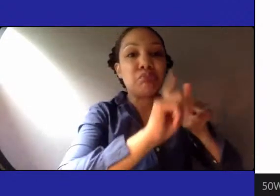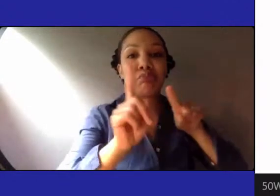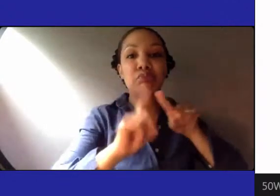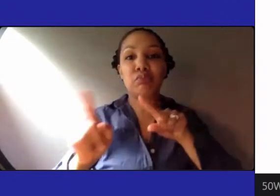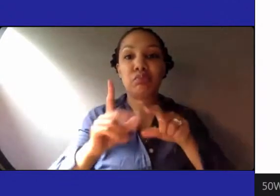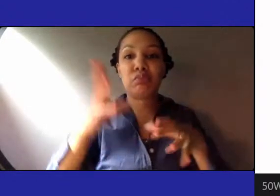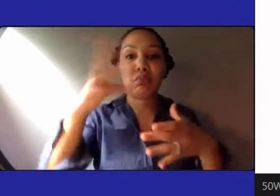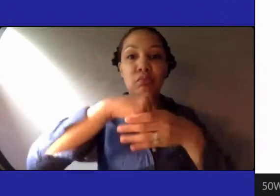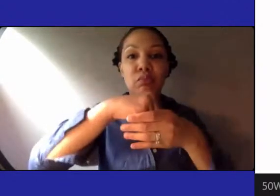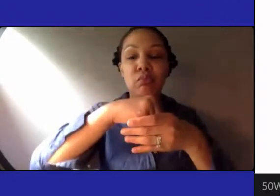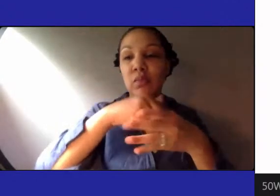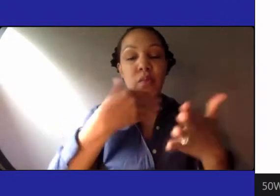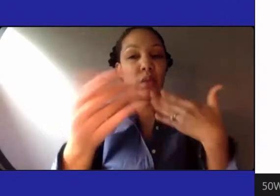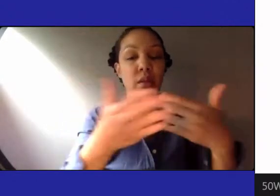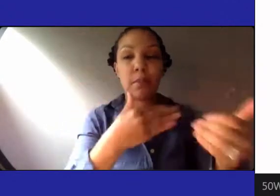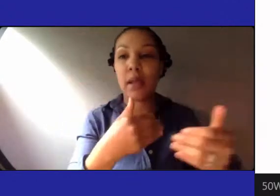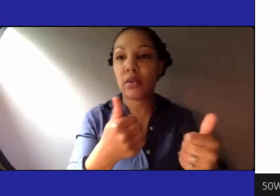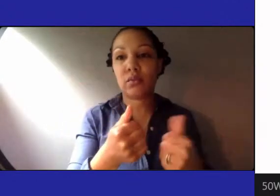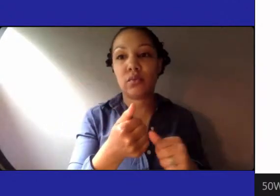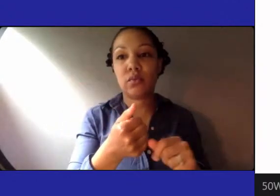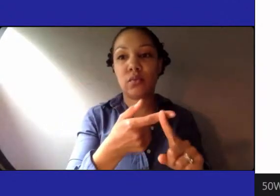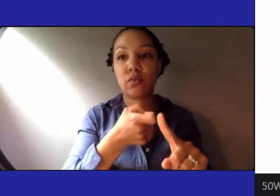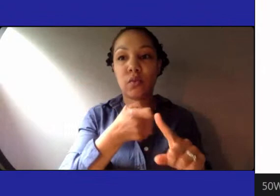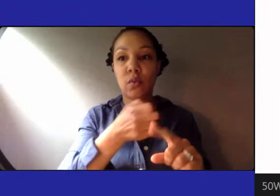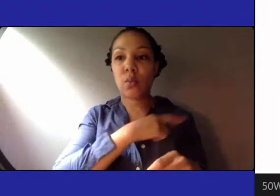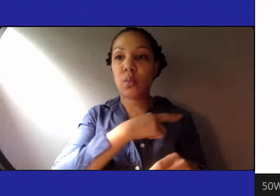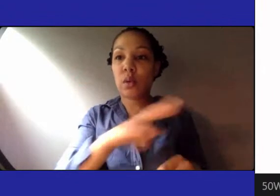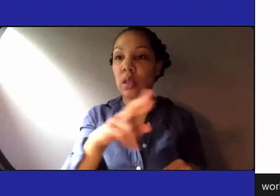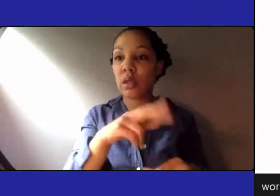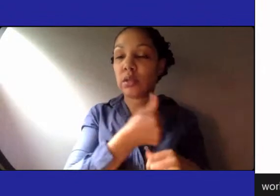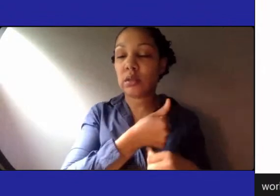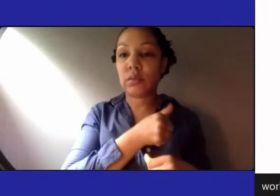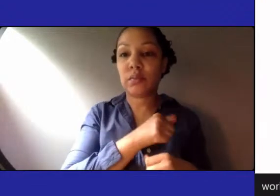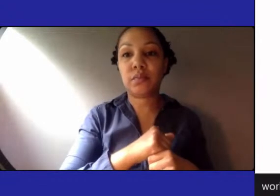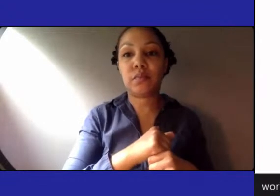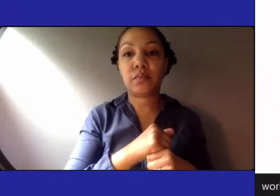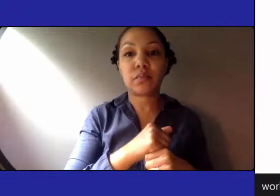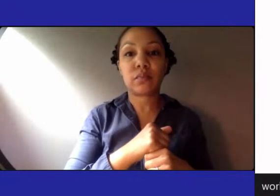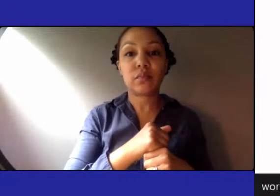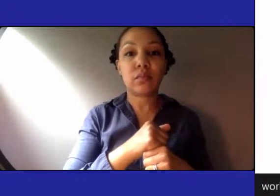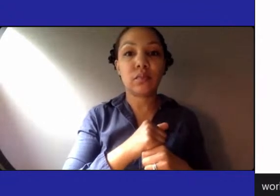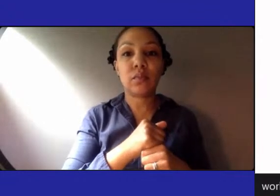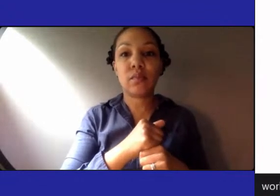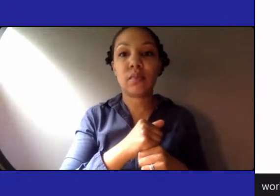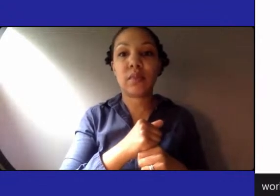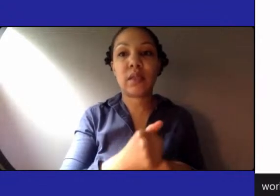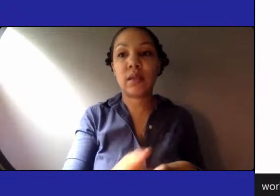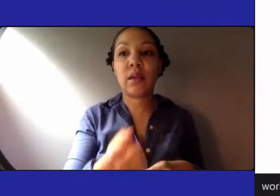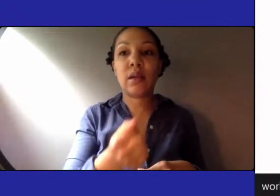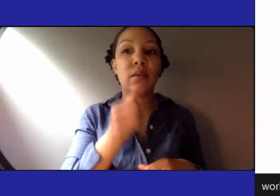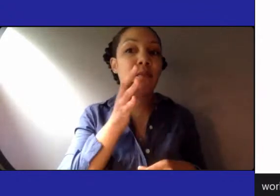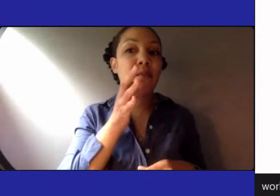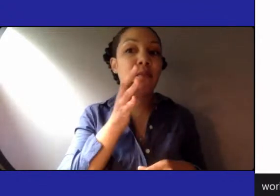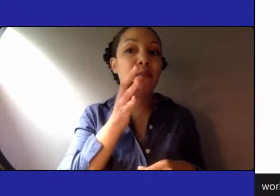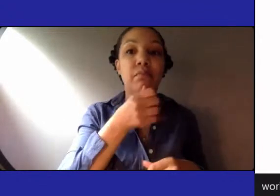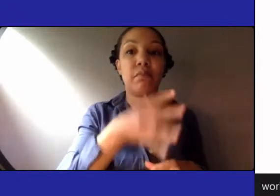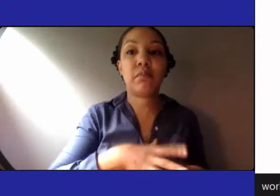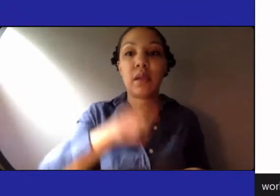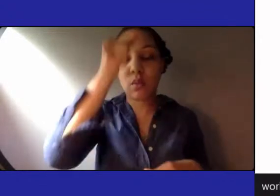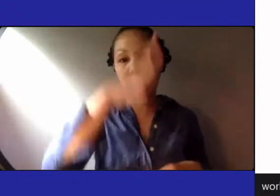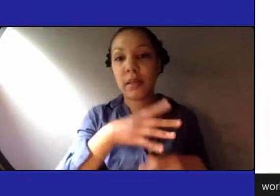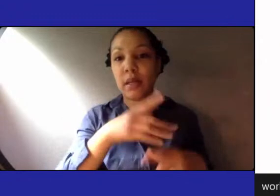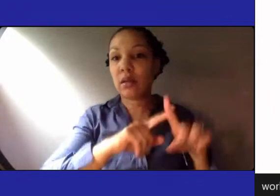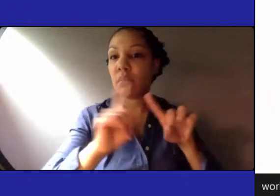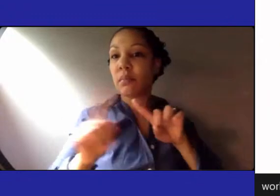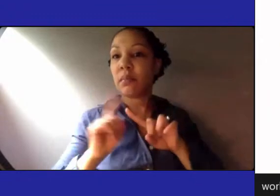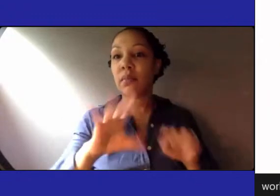citizenship status, religion, creed, gender identity, disability,